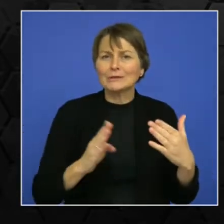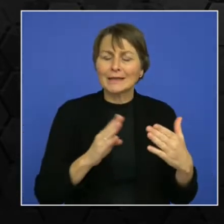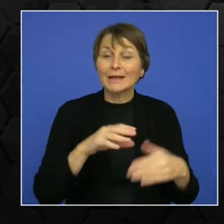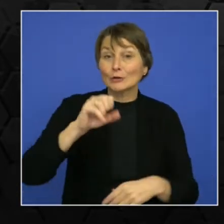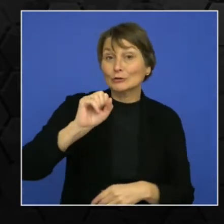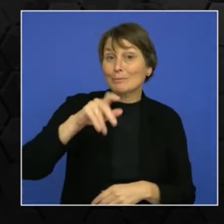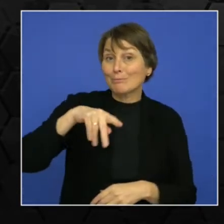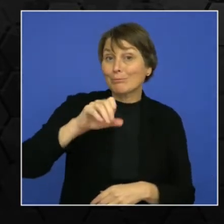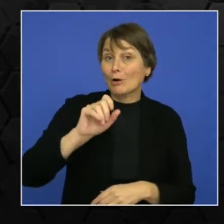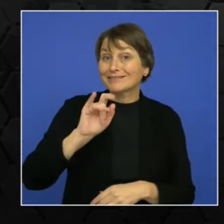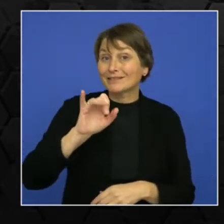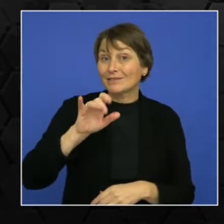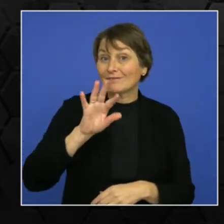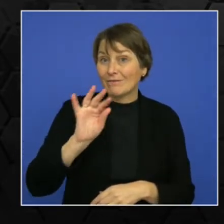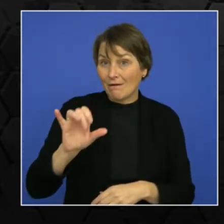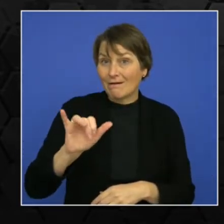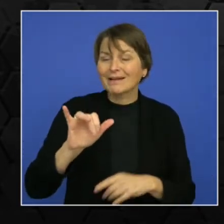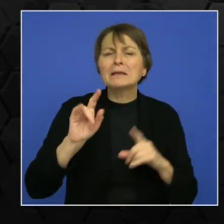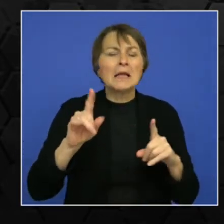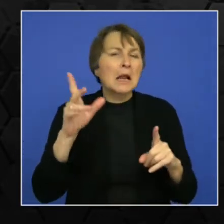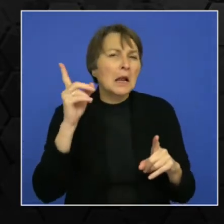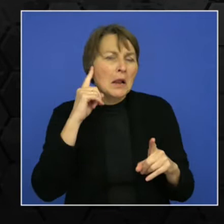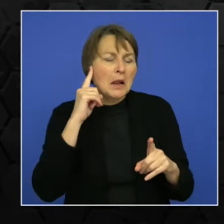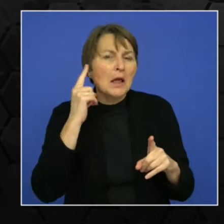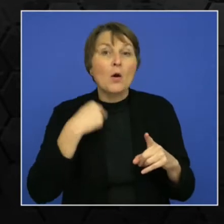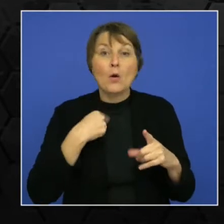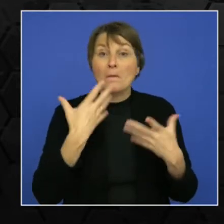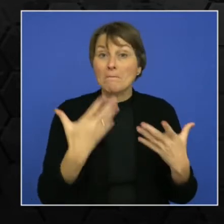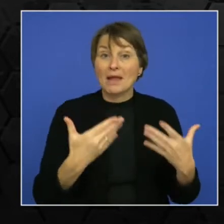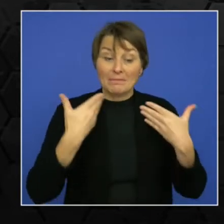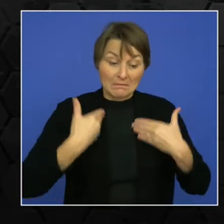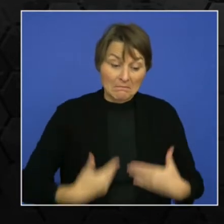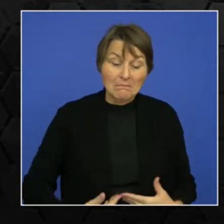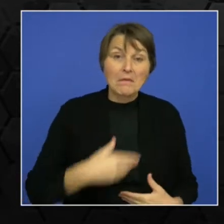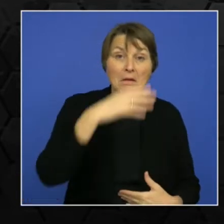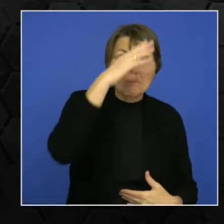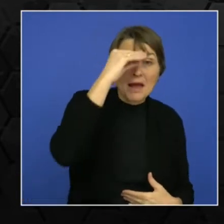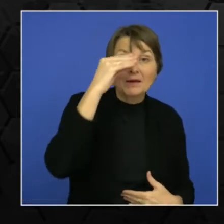actually give out the recommendations based on other view patterns of other people,